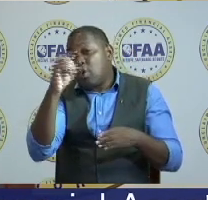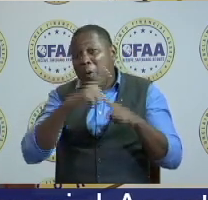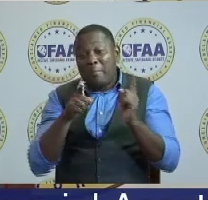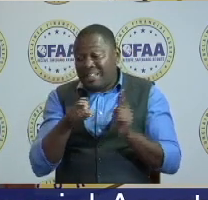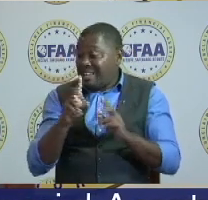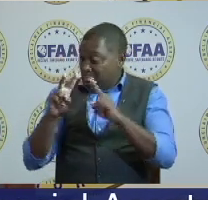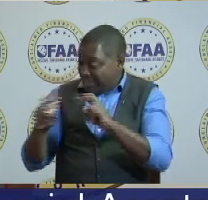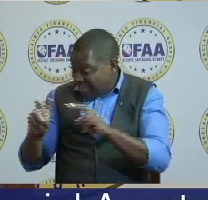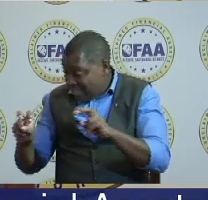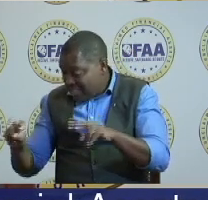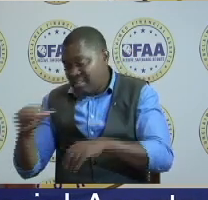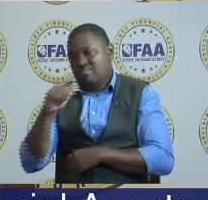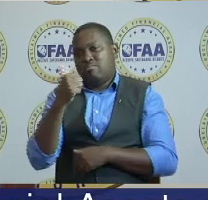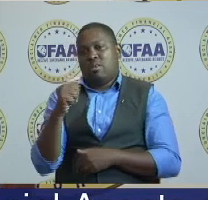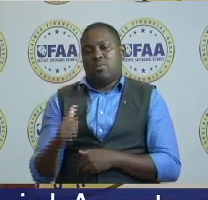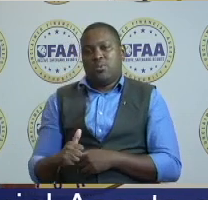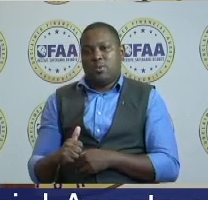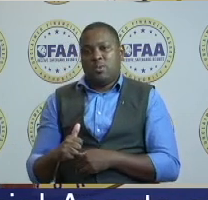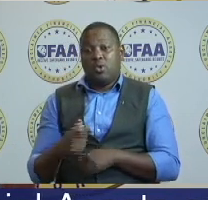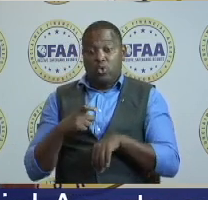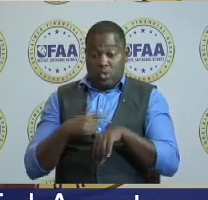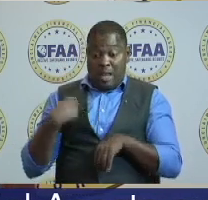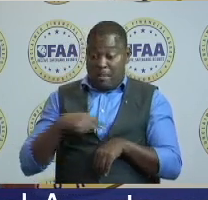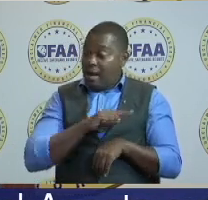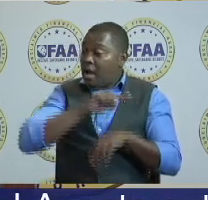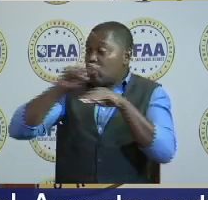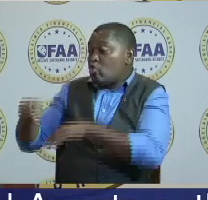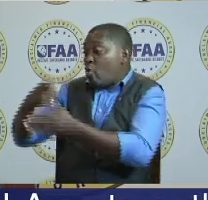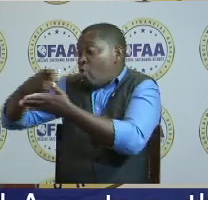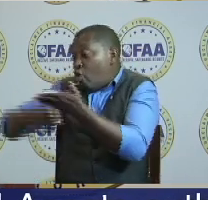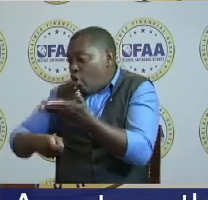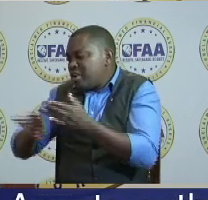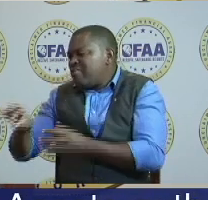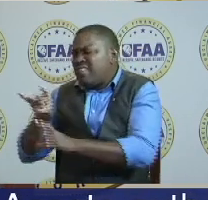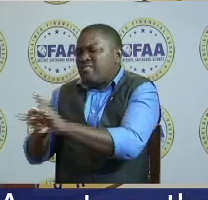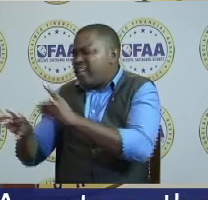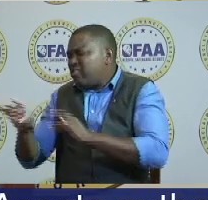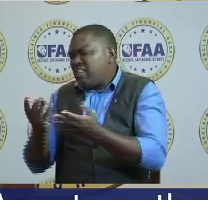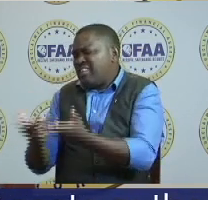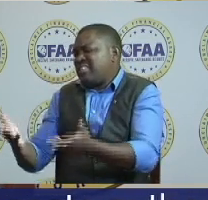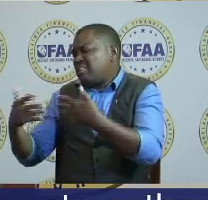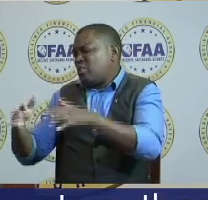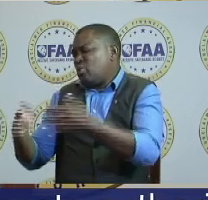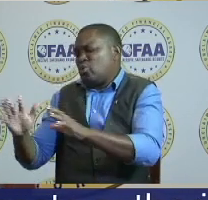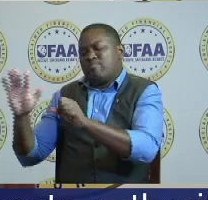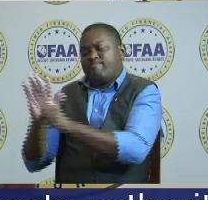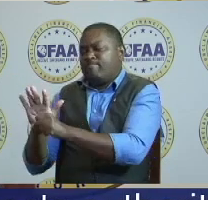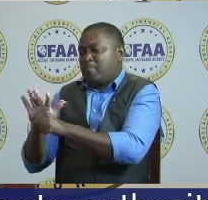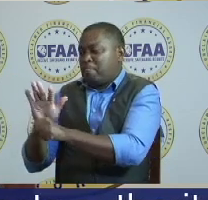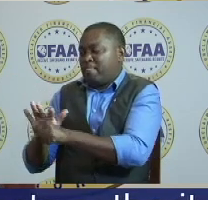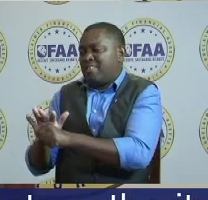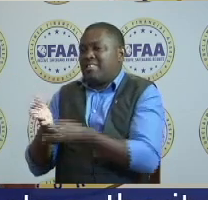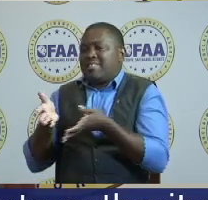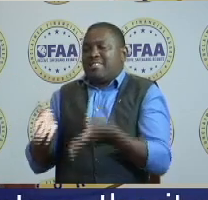it seriously. Then when we go to audit them, we find that they have the unclaimed financial assets. And